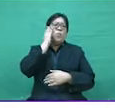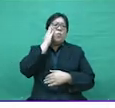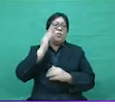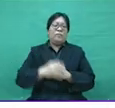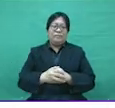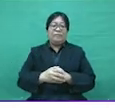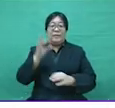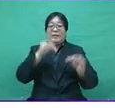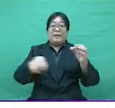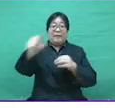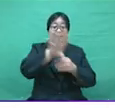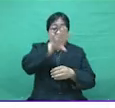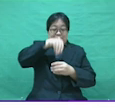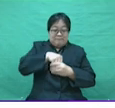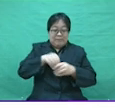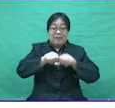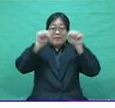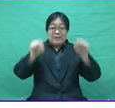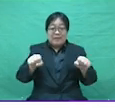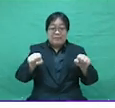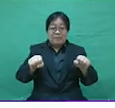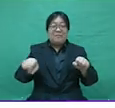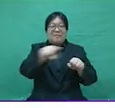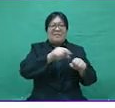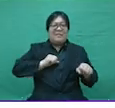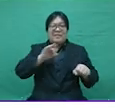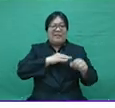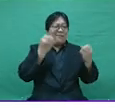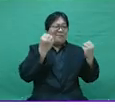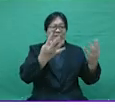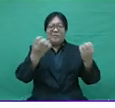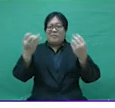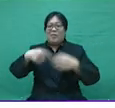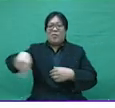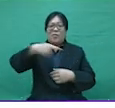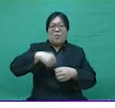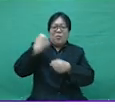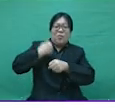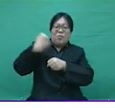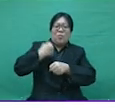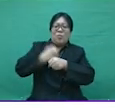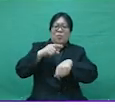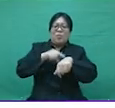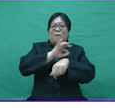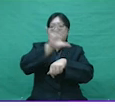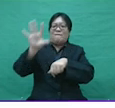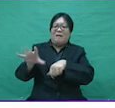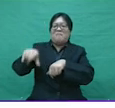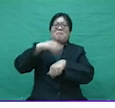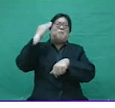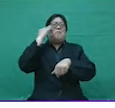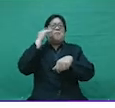that if you're inside of the system, that you have your staff, thousands of people who are used to work in a clockwork at